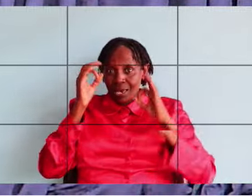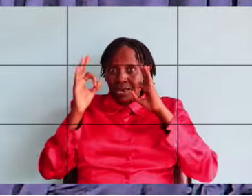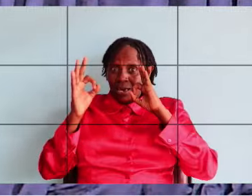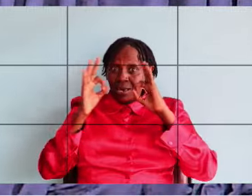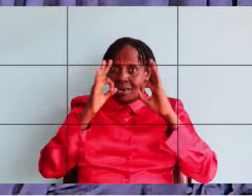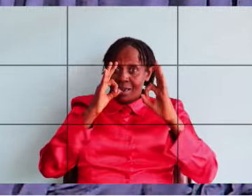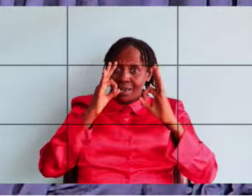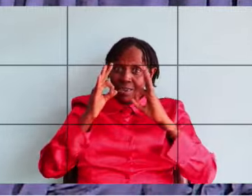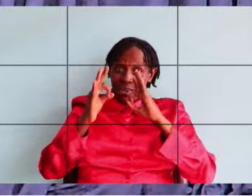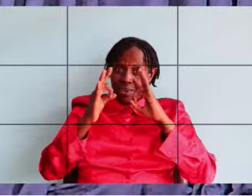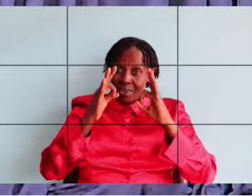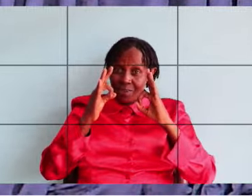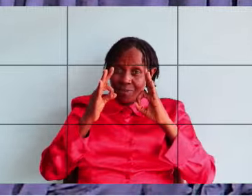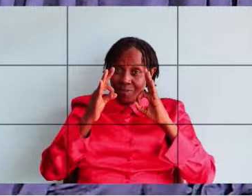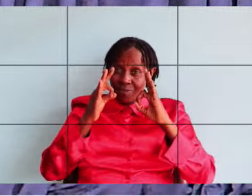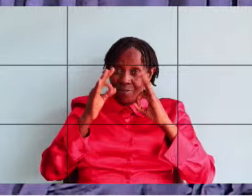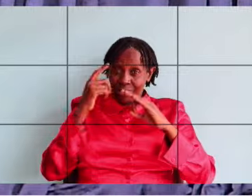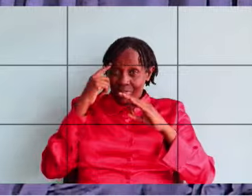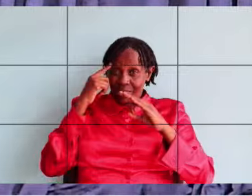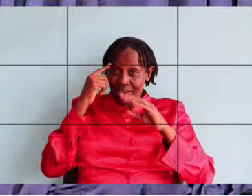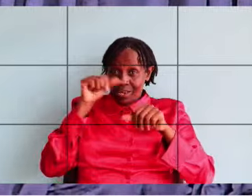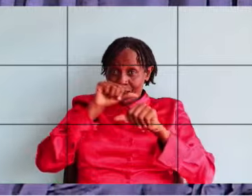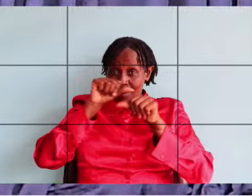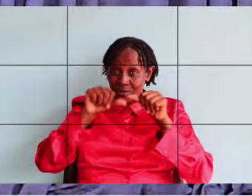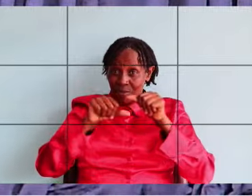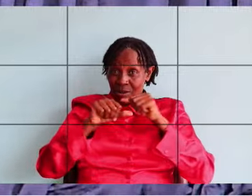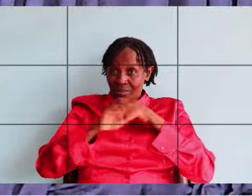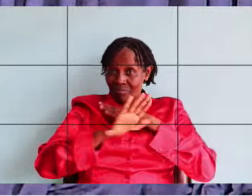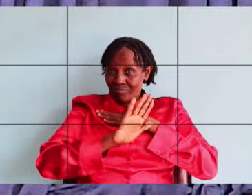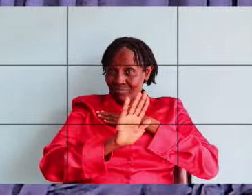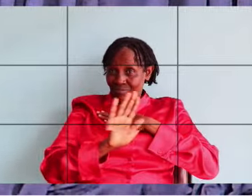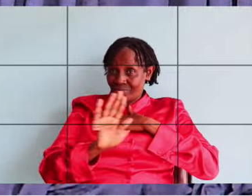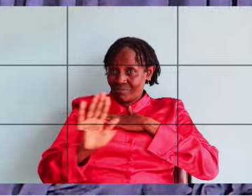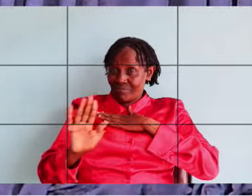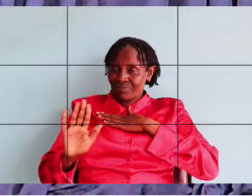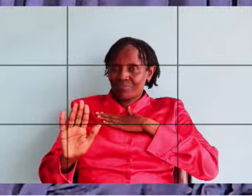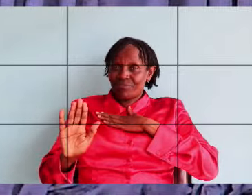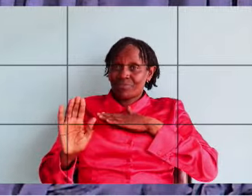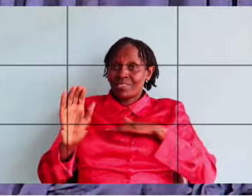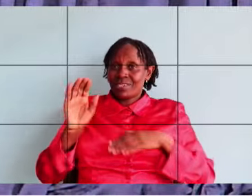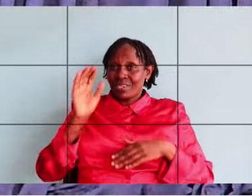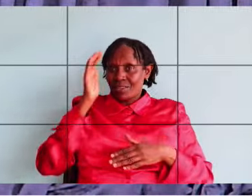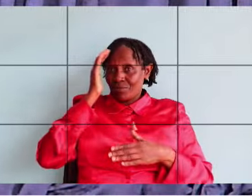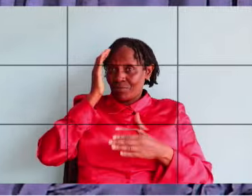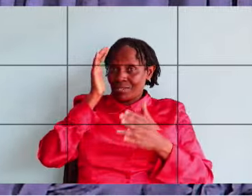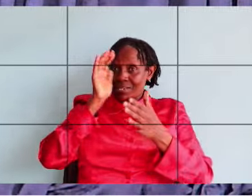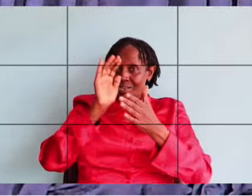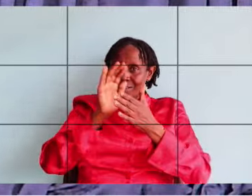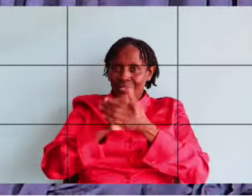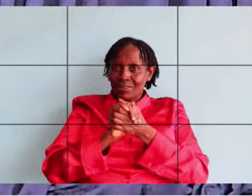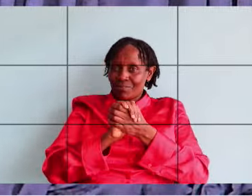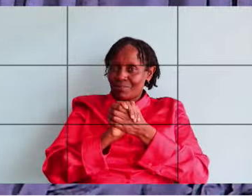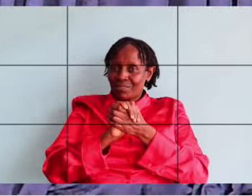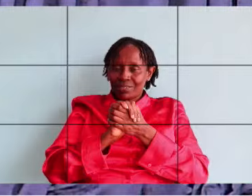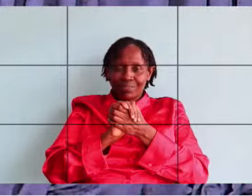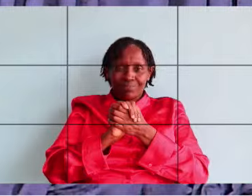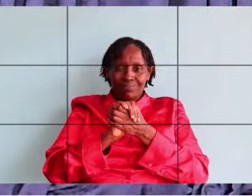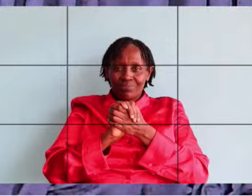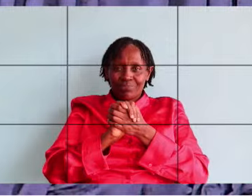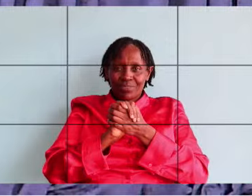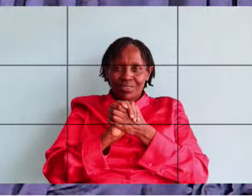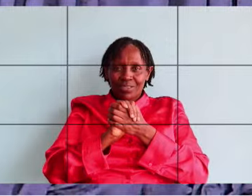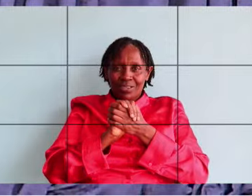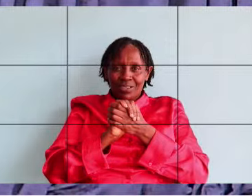for self-reflection as believers and think about what the Lord is saying to us and which direction is going to take us, we're going